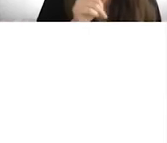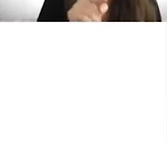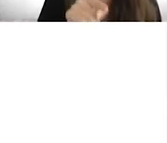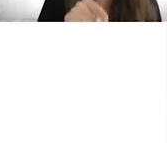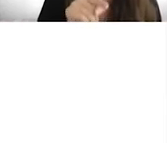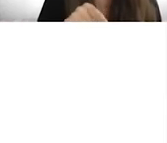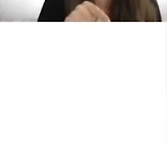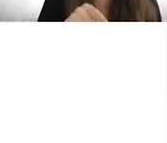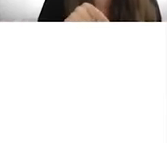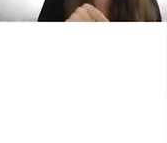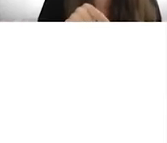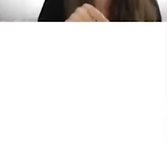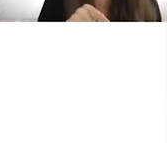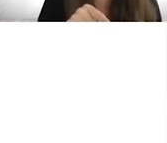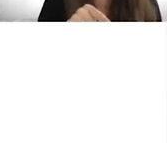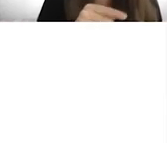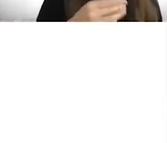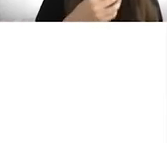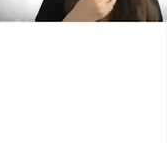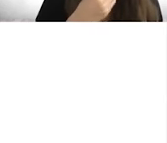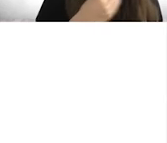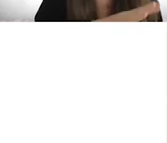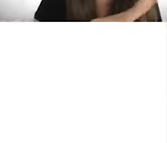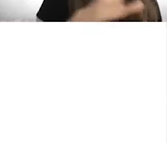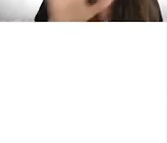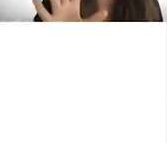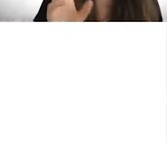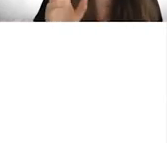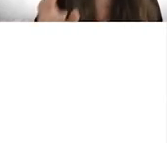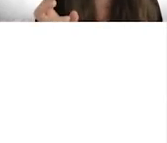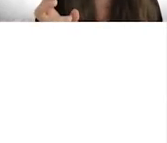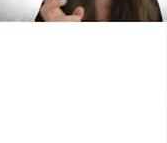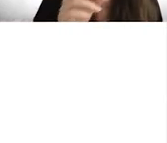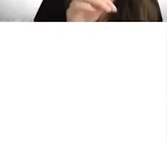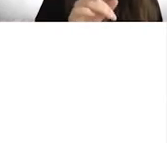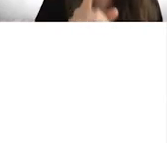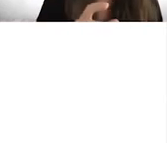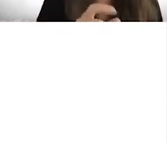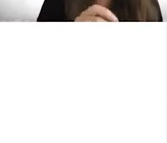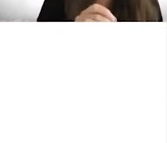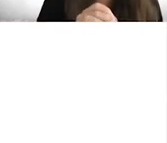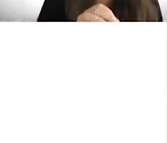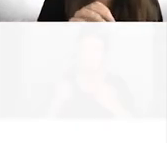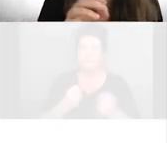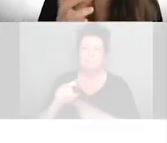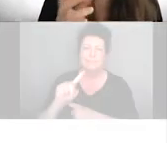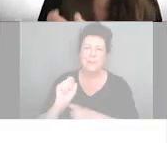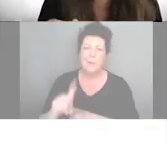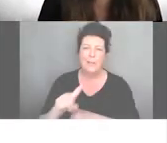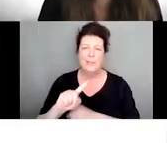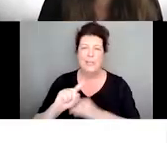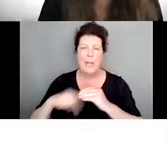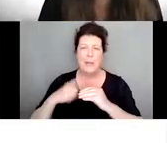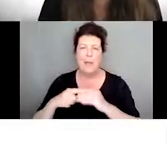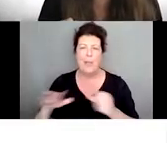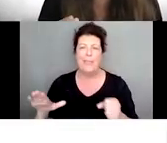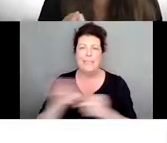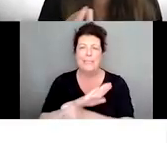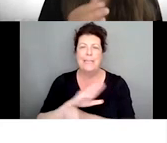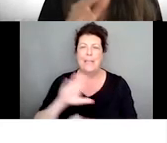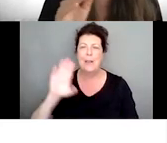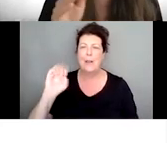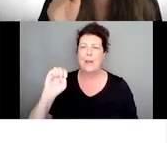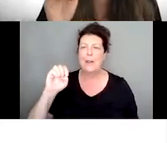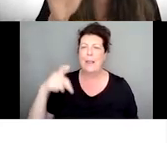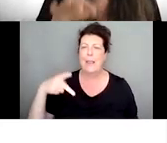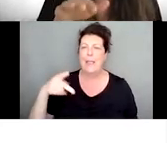you with, with this episode. Um, the episode as a whole, was there like a template that you had for this?